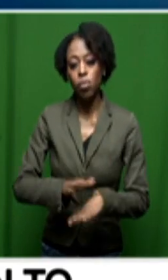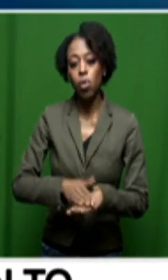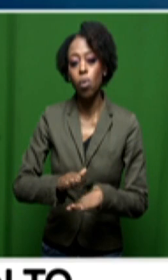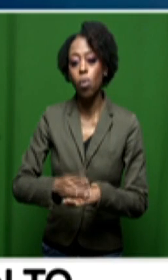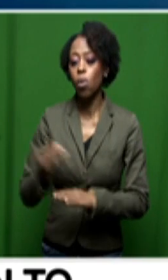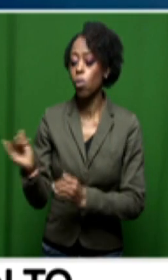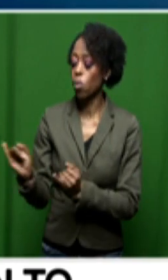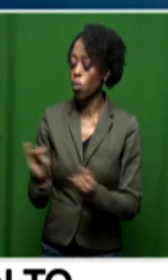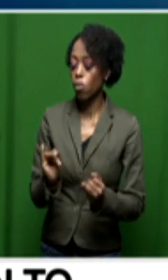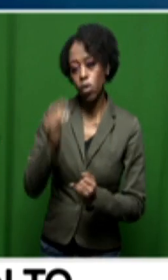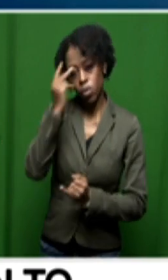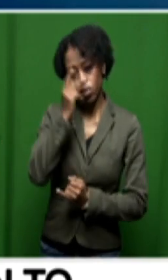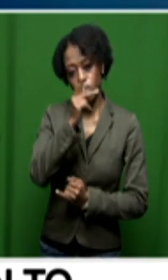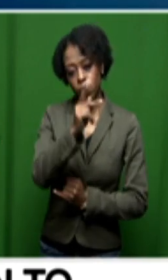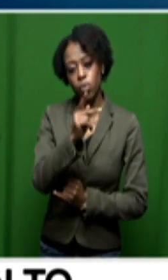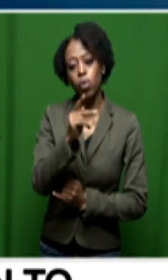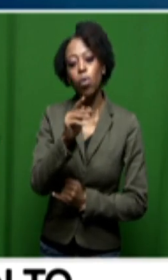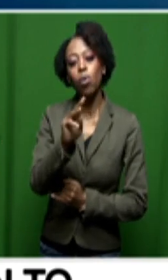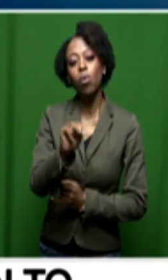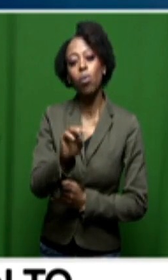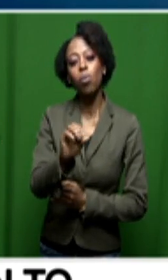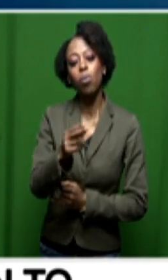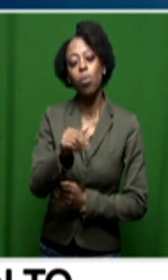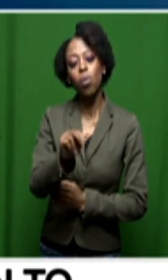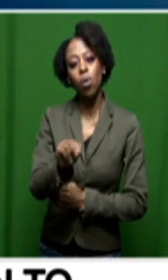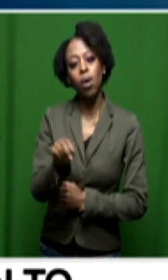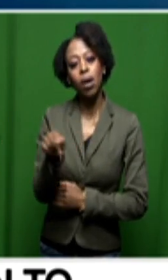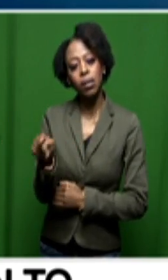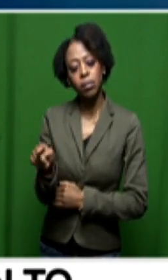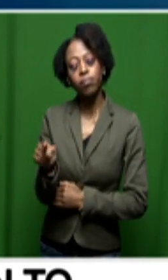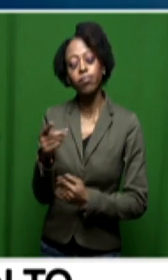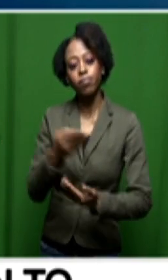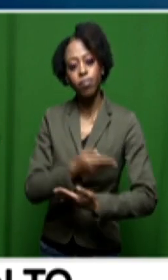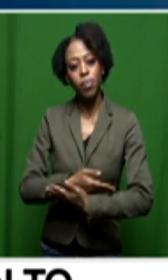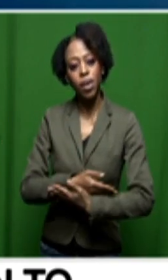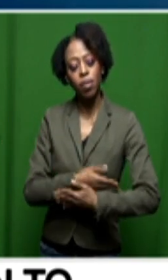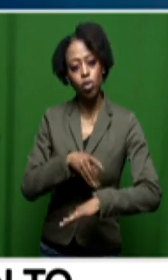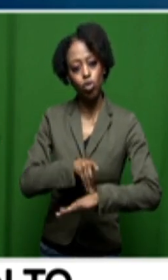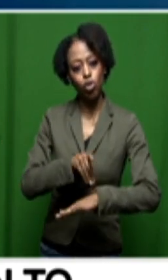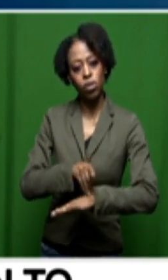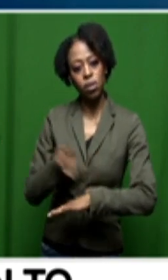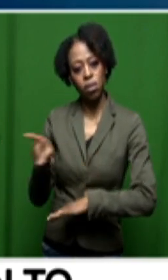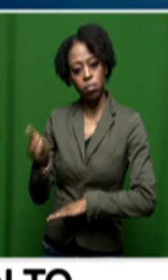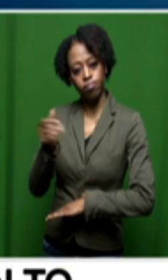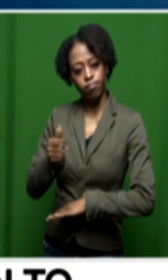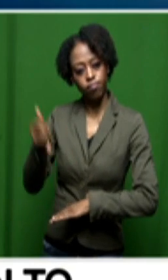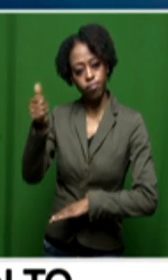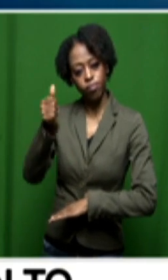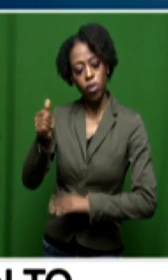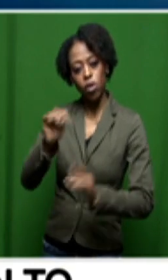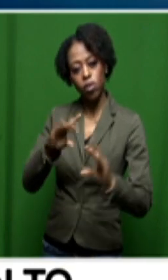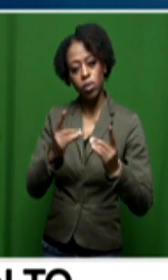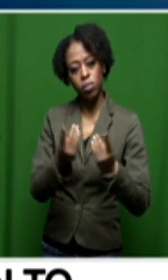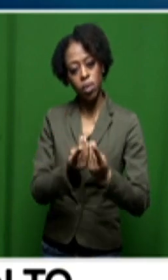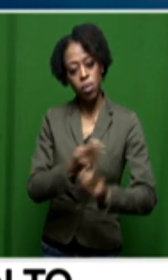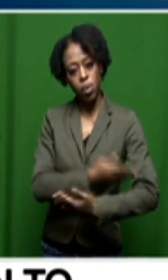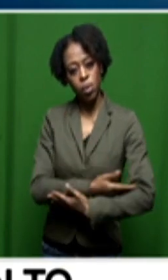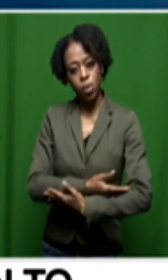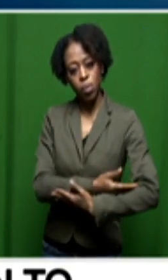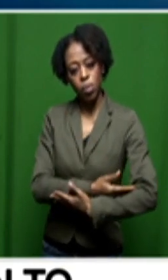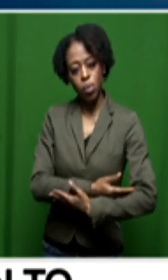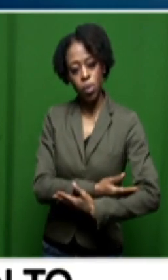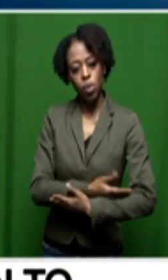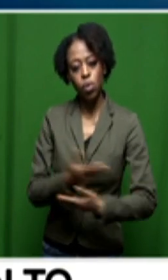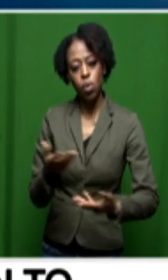are joined by Professor Prakash Mohan Jeena. He's a paediatric pulmonologist and head of the Paediatric Intensive Care and